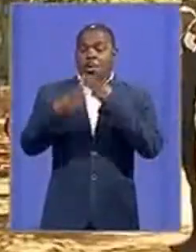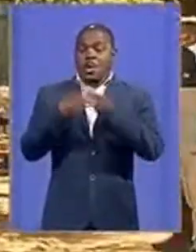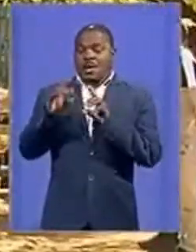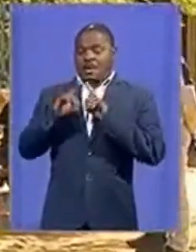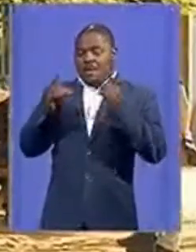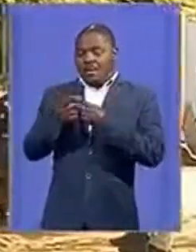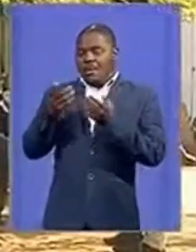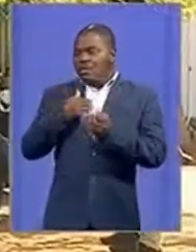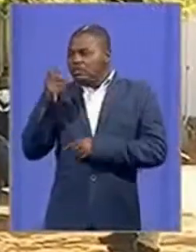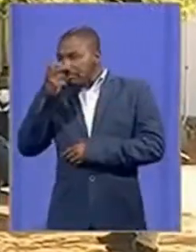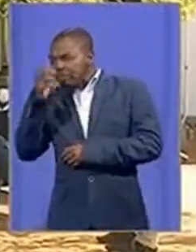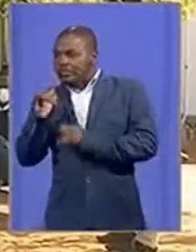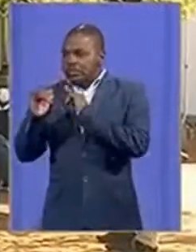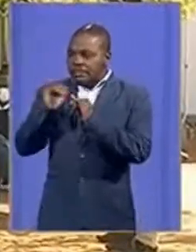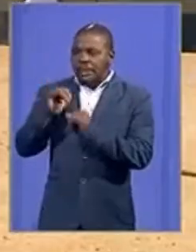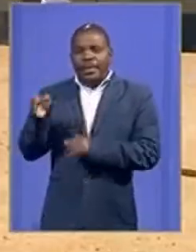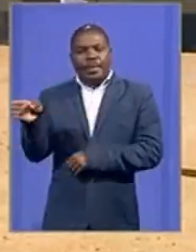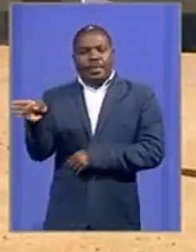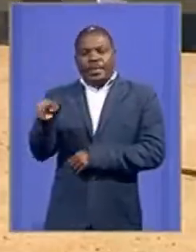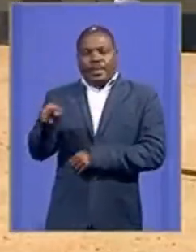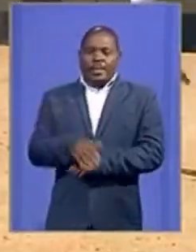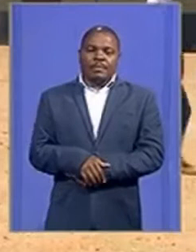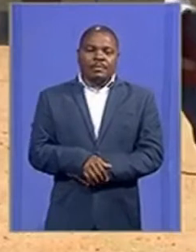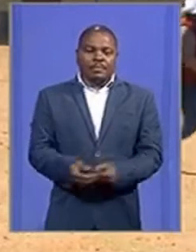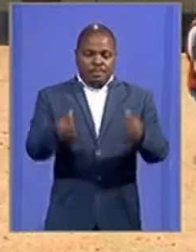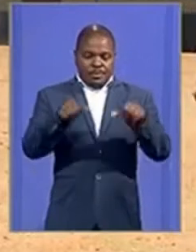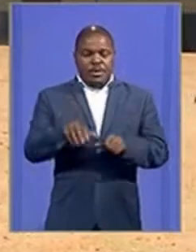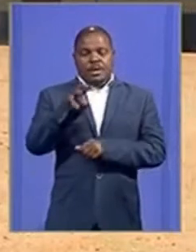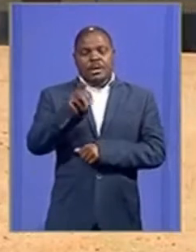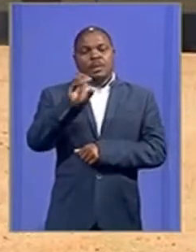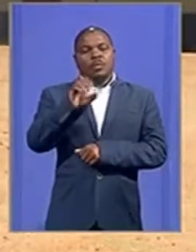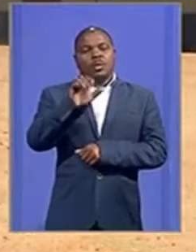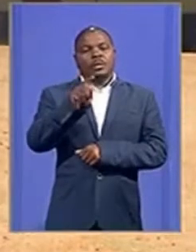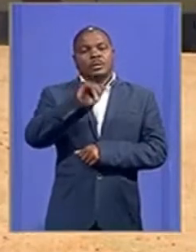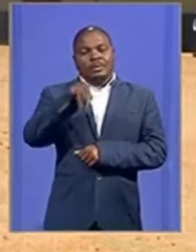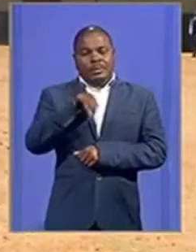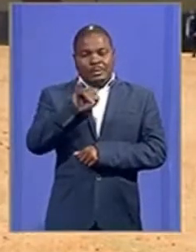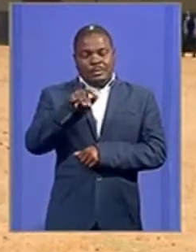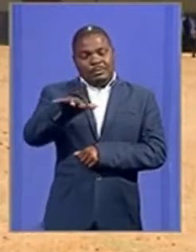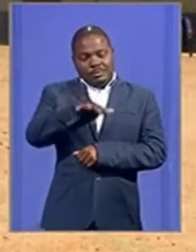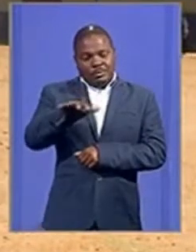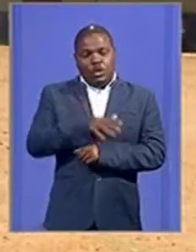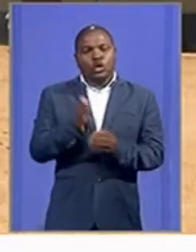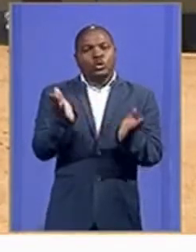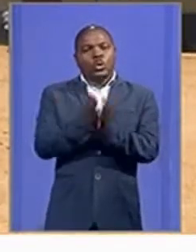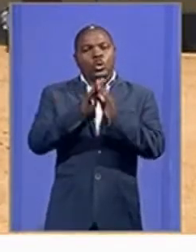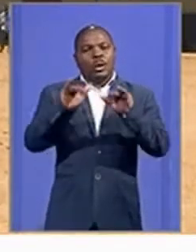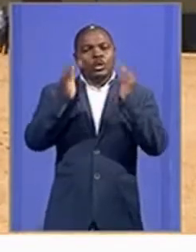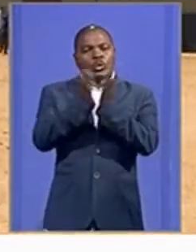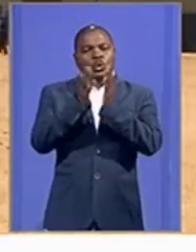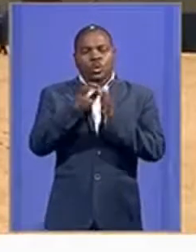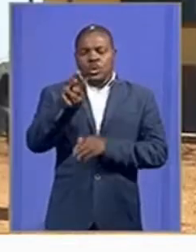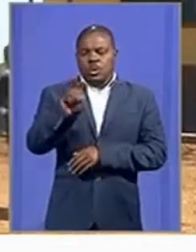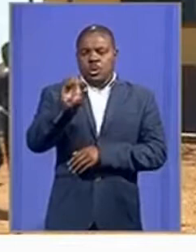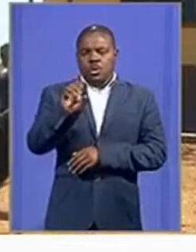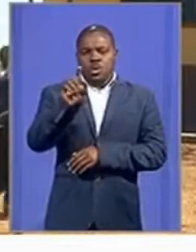se hwetšagale go ntšha maikutlo. Ge e le ka moletši, dithuto di hlwele di šitišitšwe ka sekolong sa dithuto tša godimo sa